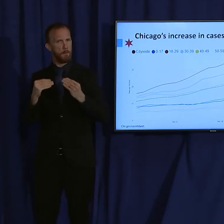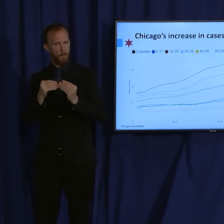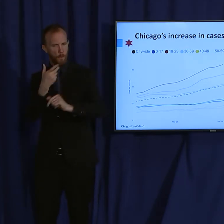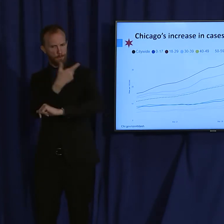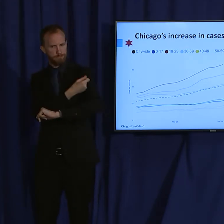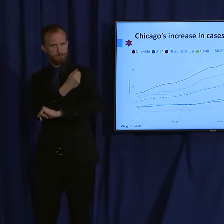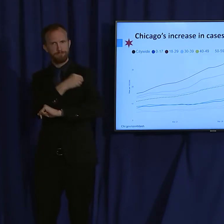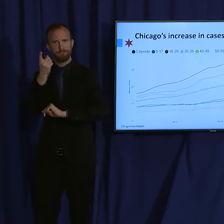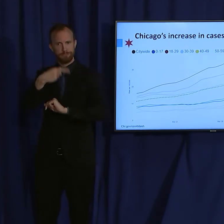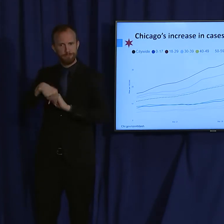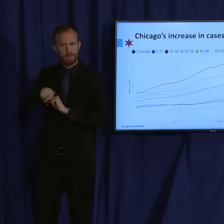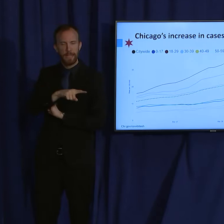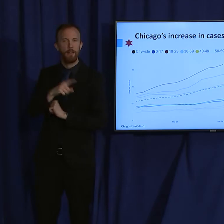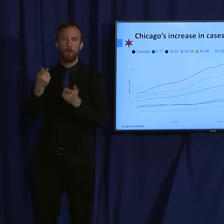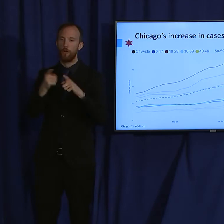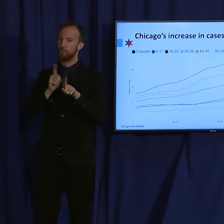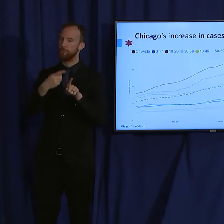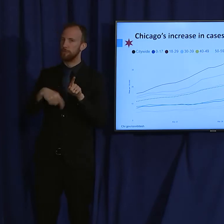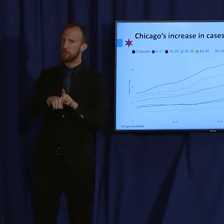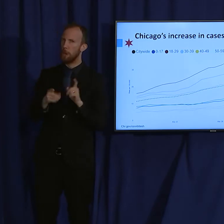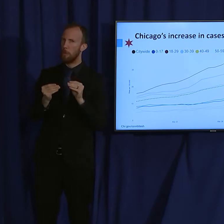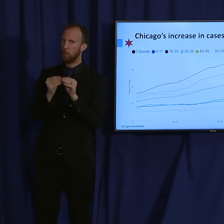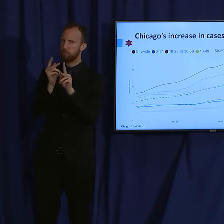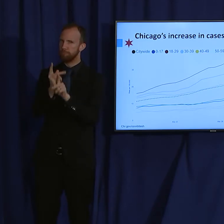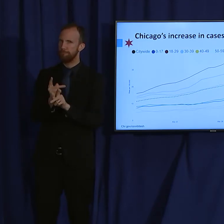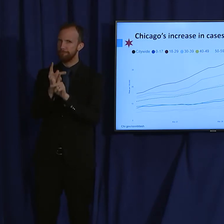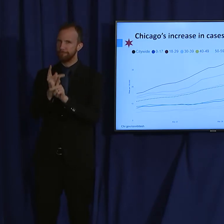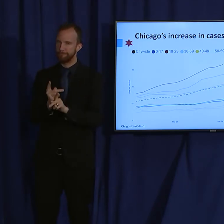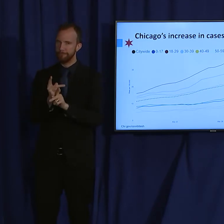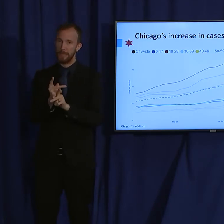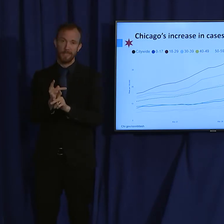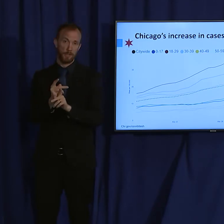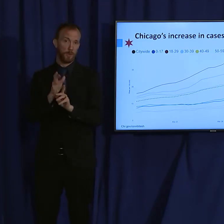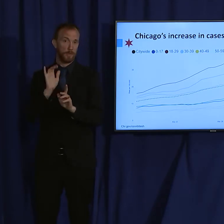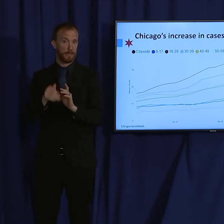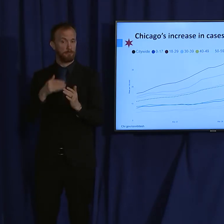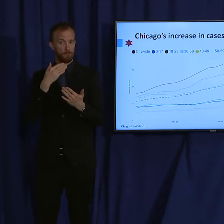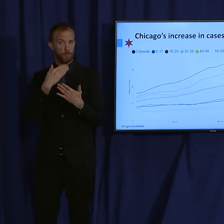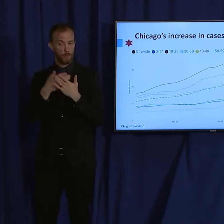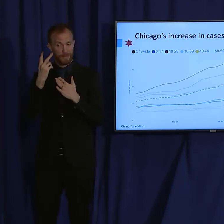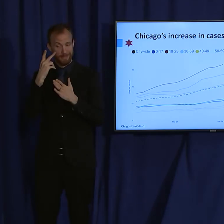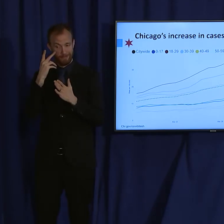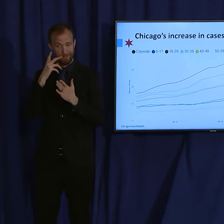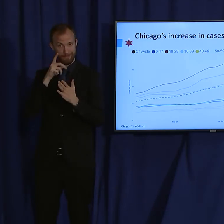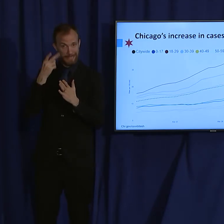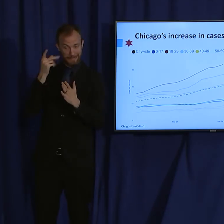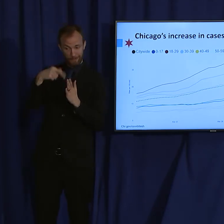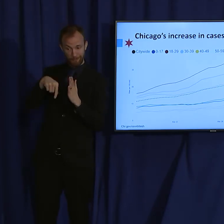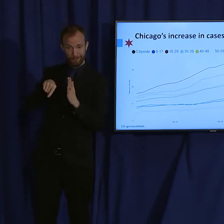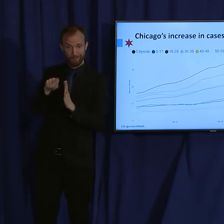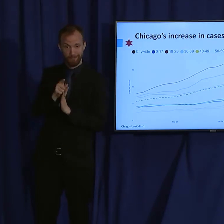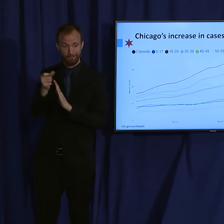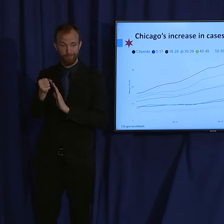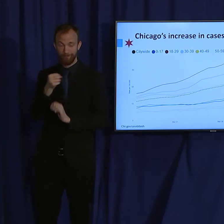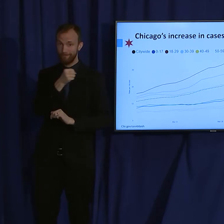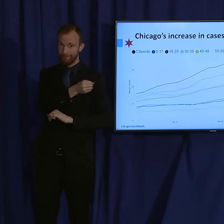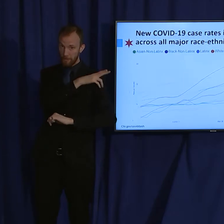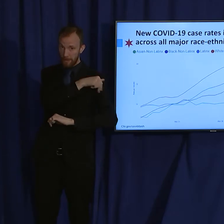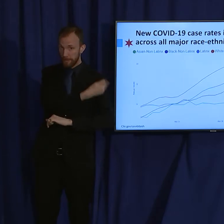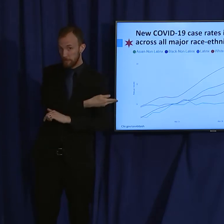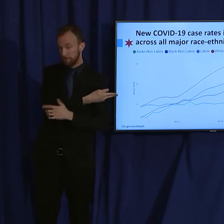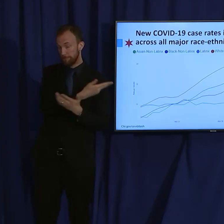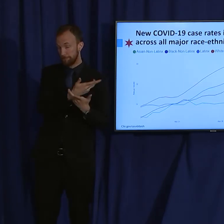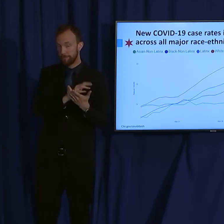probably the more care that those groups are taking. And that's part of why we're not seeing the hospitalizations increase as much as we might